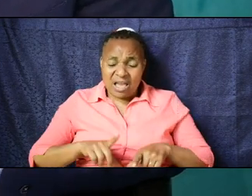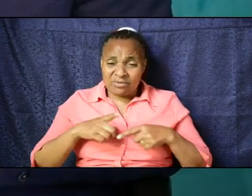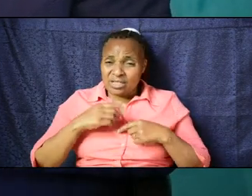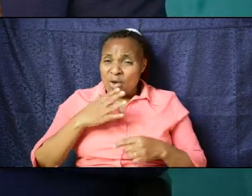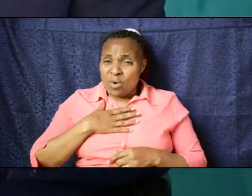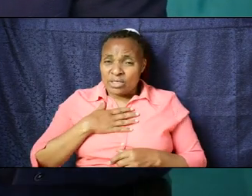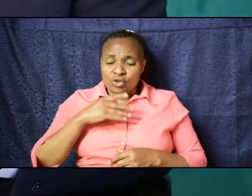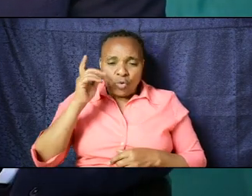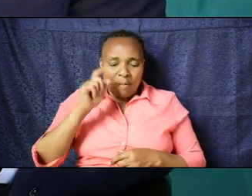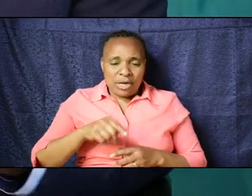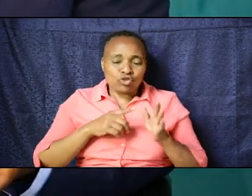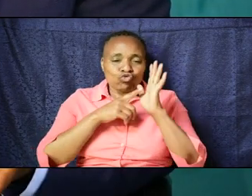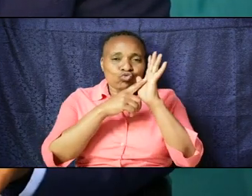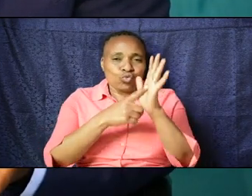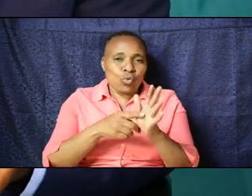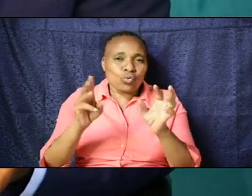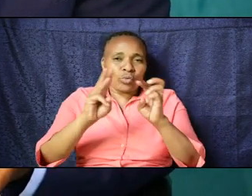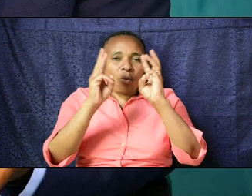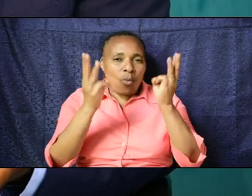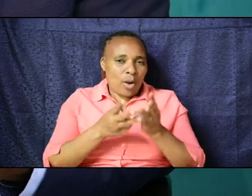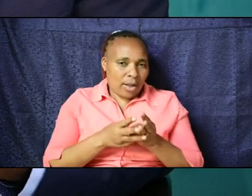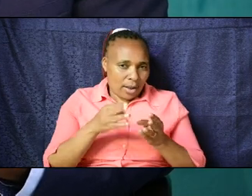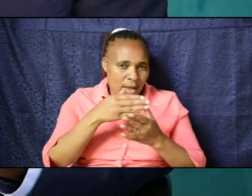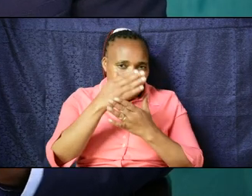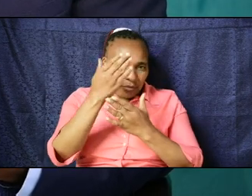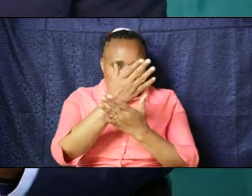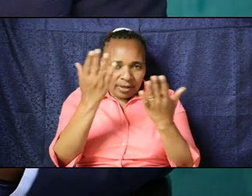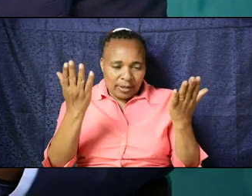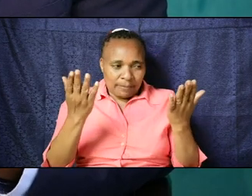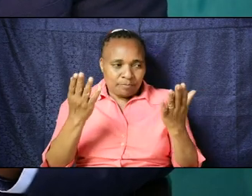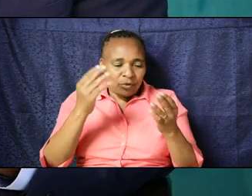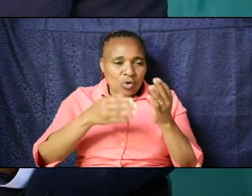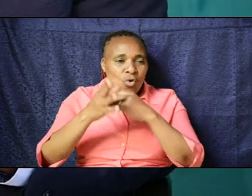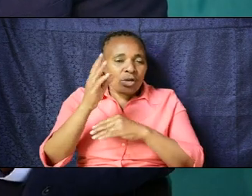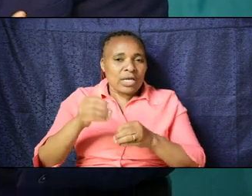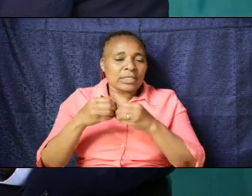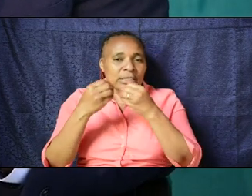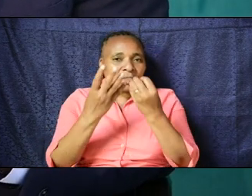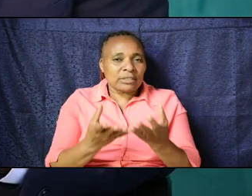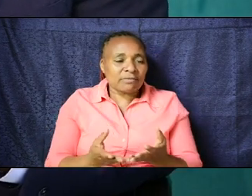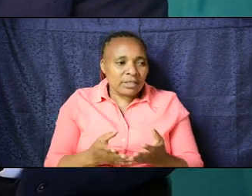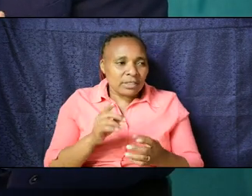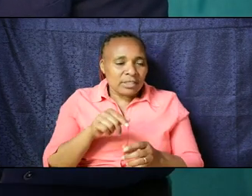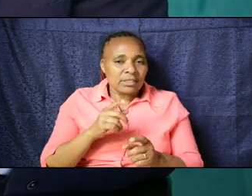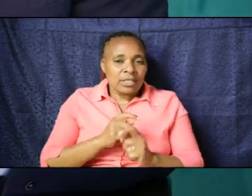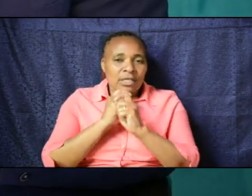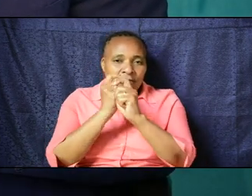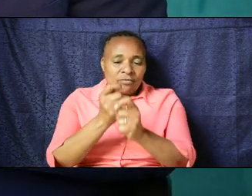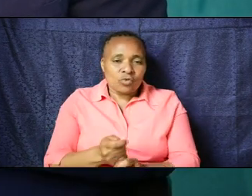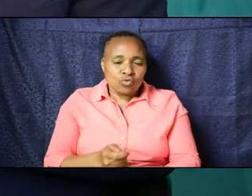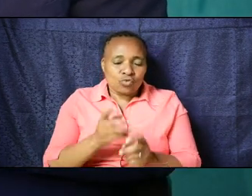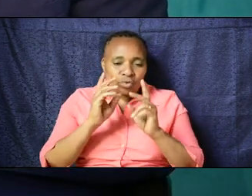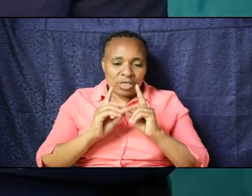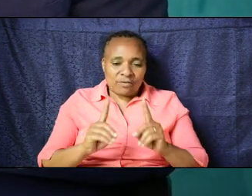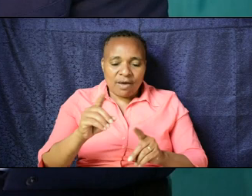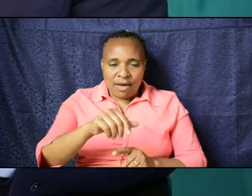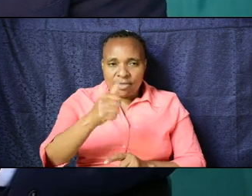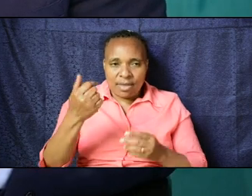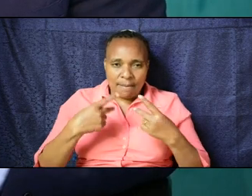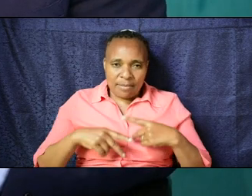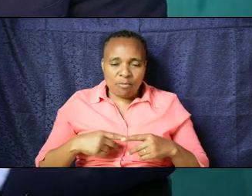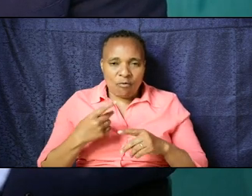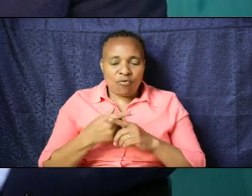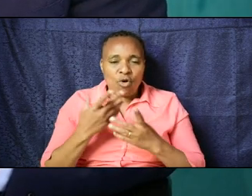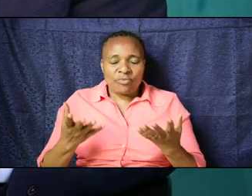we have to show them to the world. Mm-hmm. God has given us these gift to deliver other people out